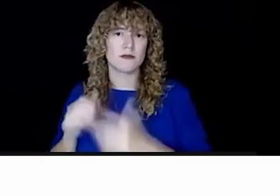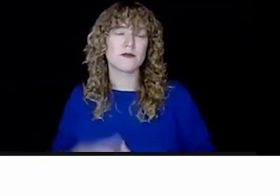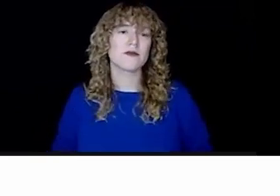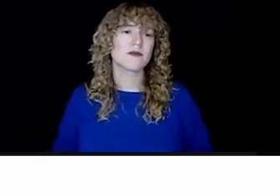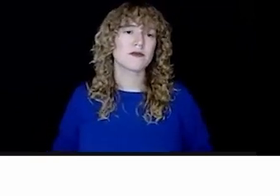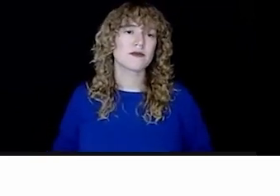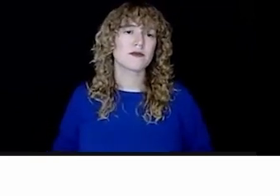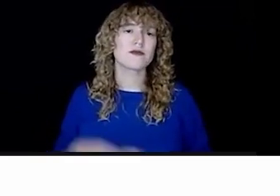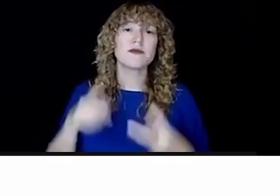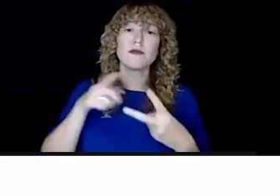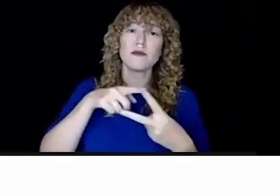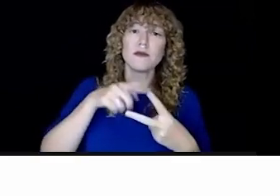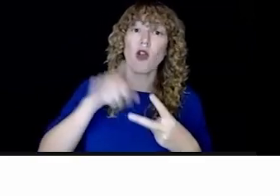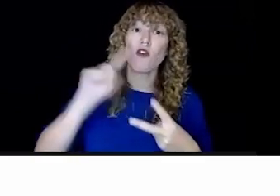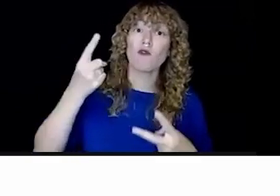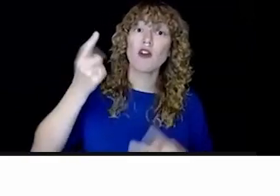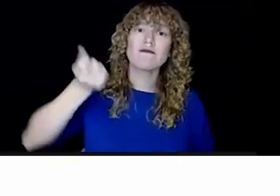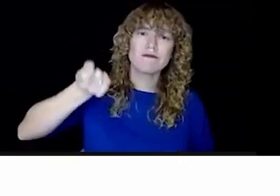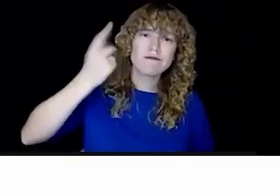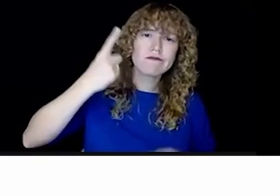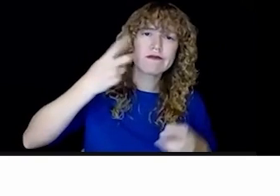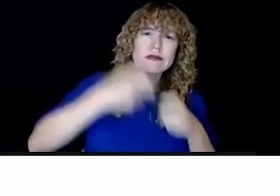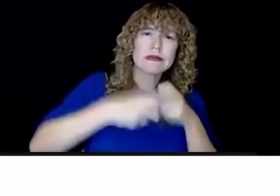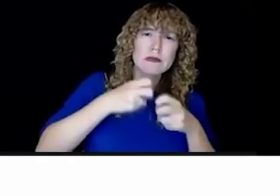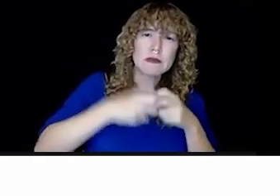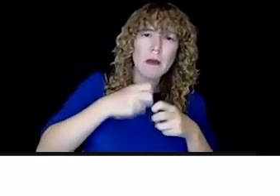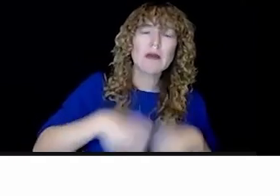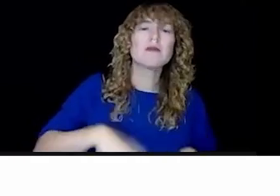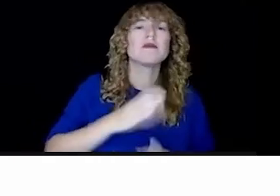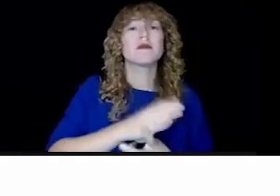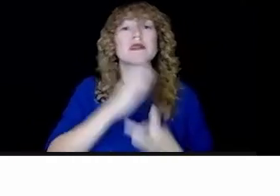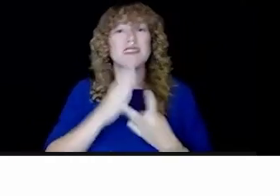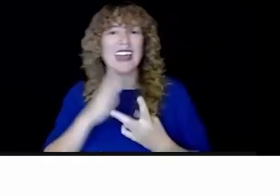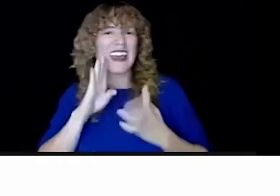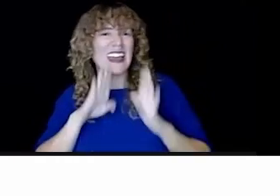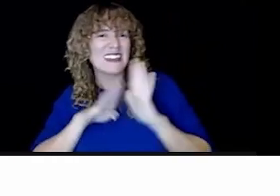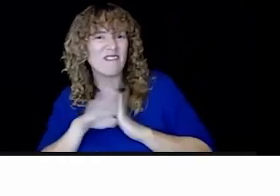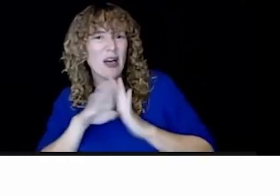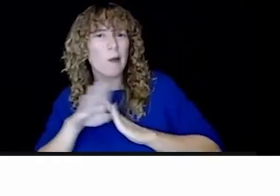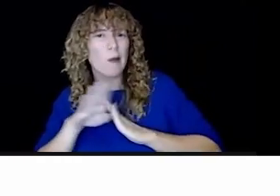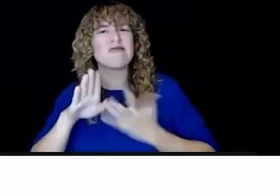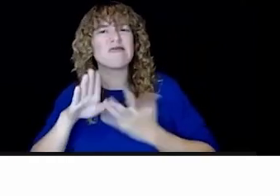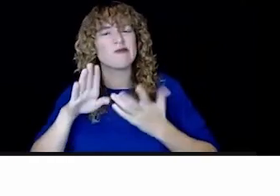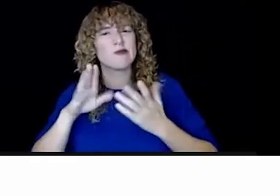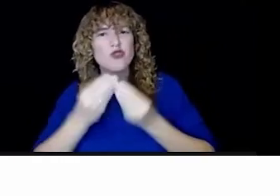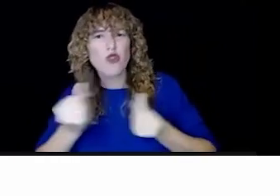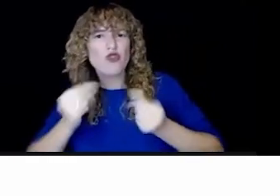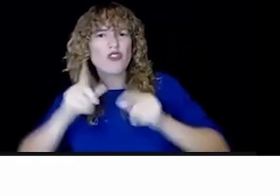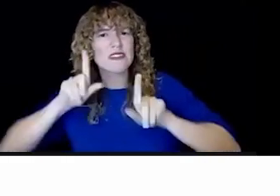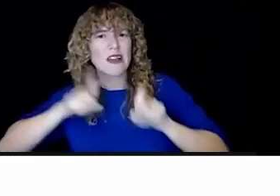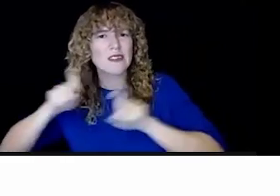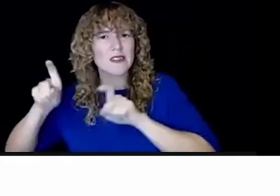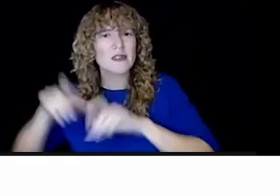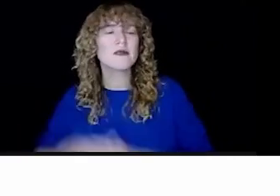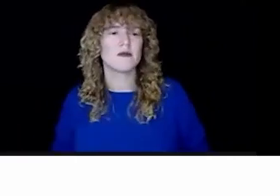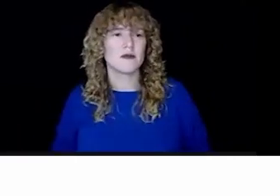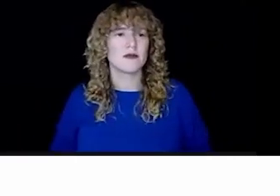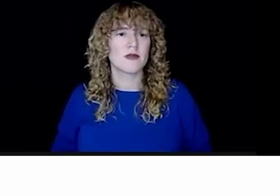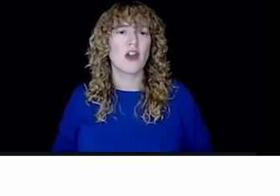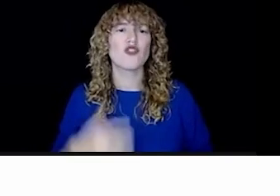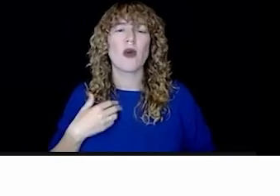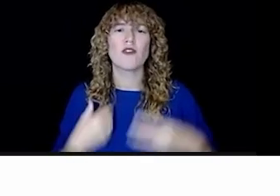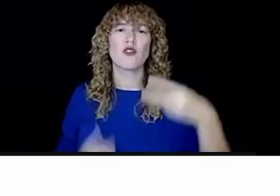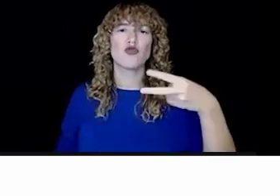understanding the problem, and the second part is developing and testing solutions. So on screen, I've represented these in 2 purple